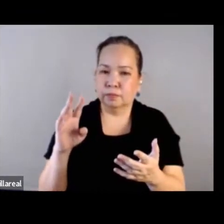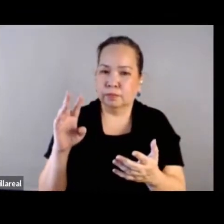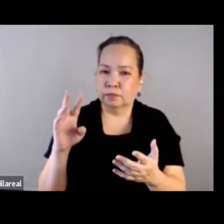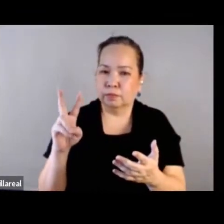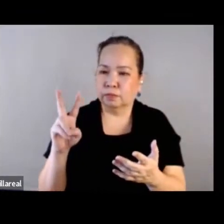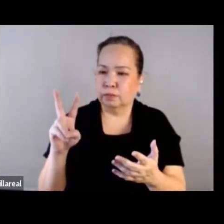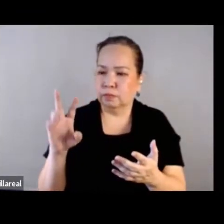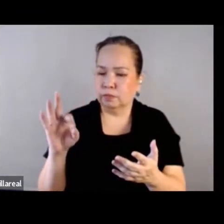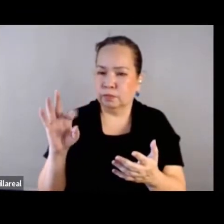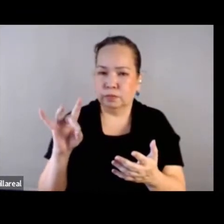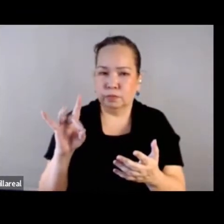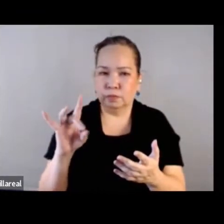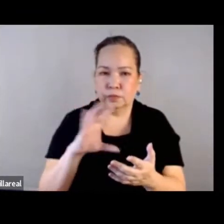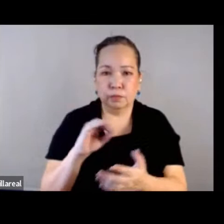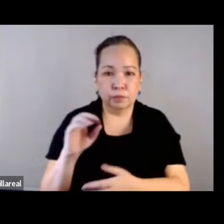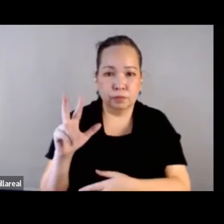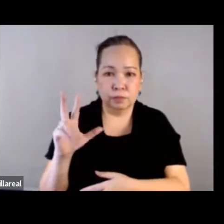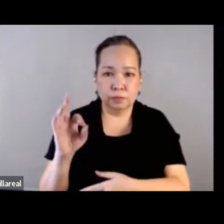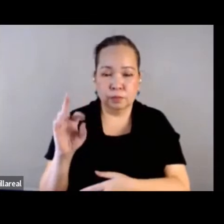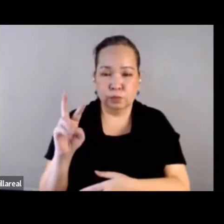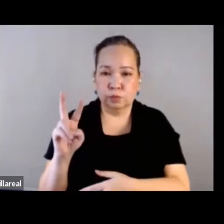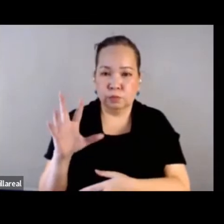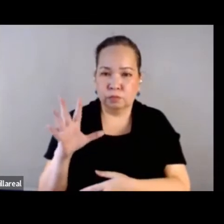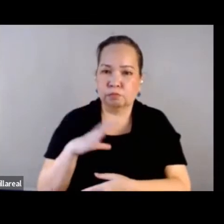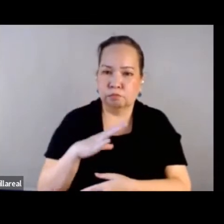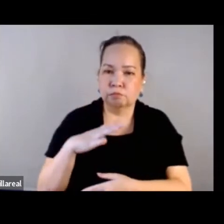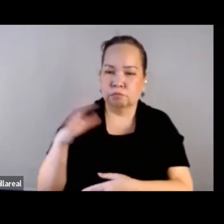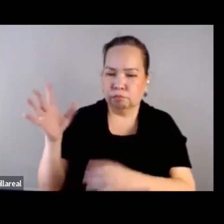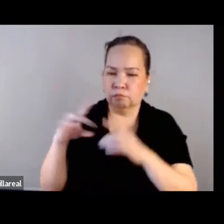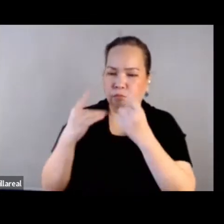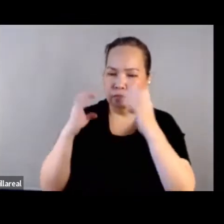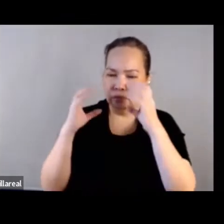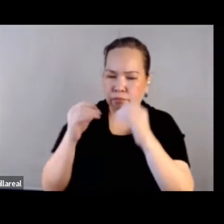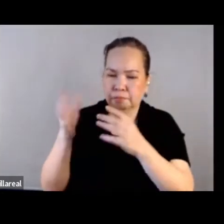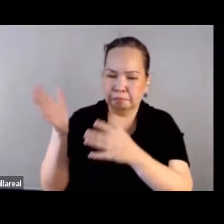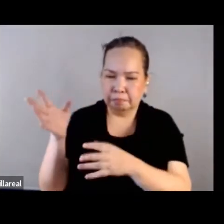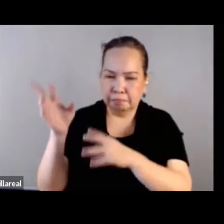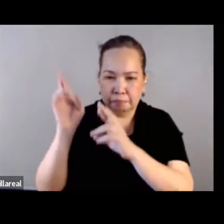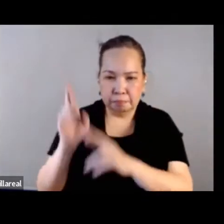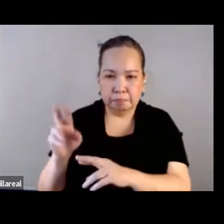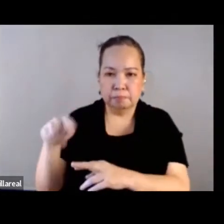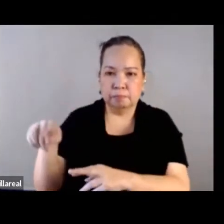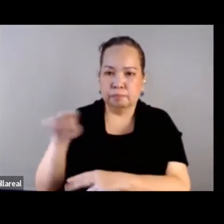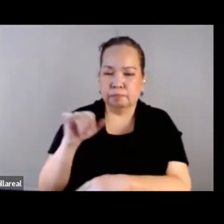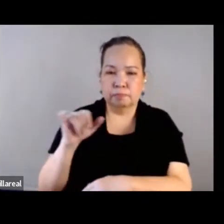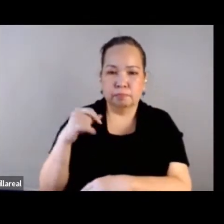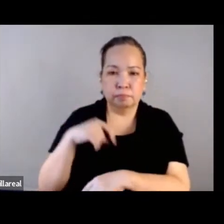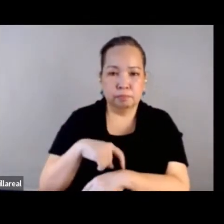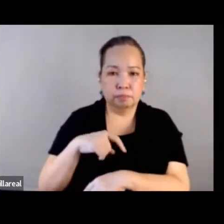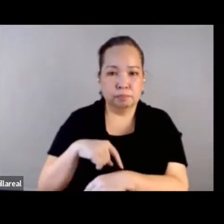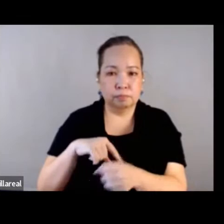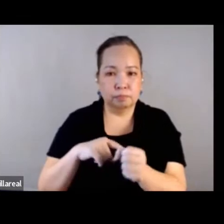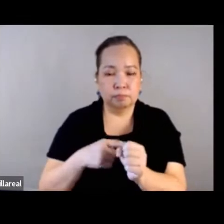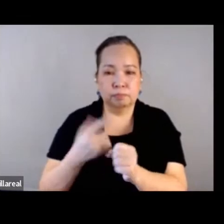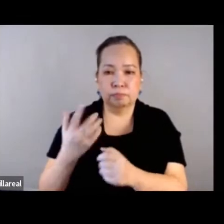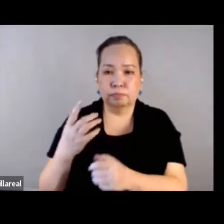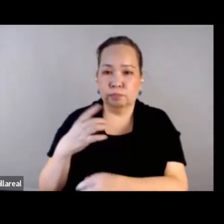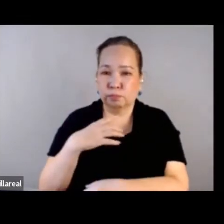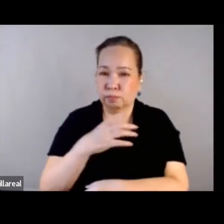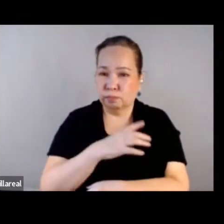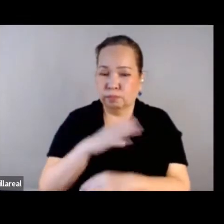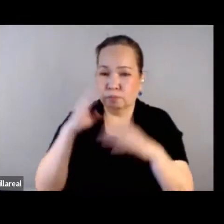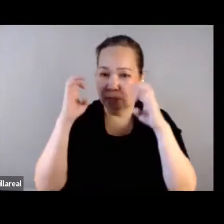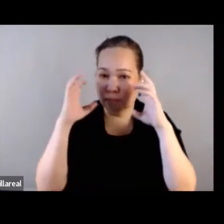the Department of Education has no objection to these two bills. In fact, during the opening session of the Basic Committee on Education